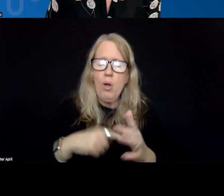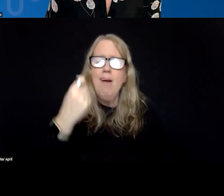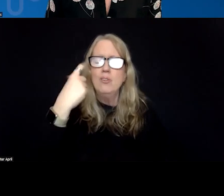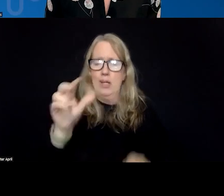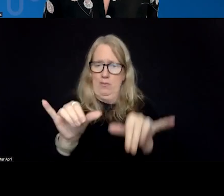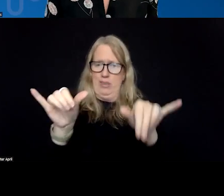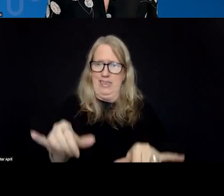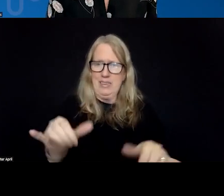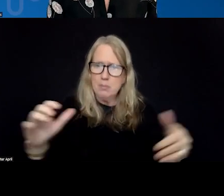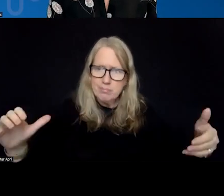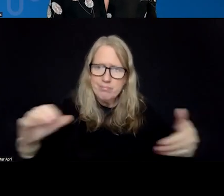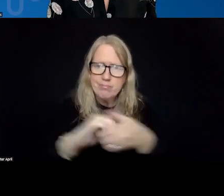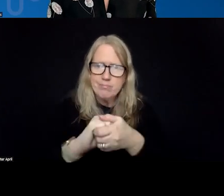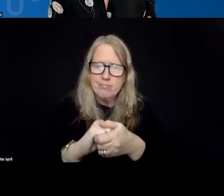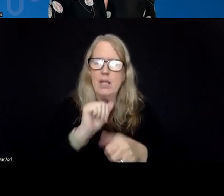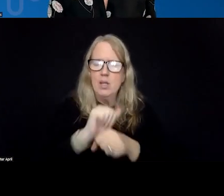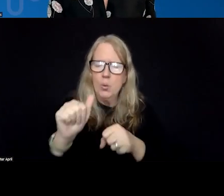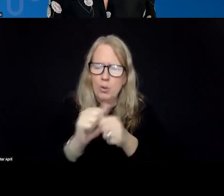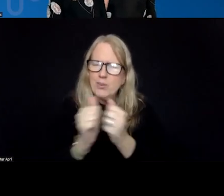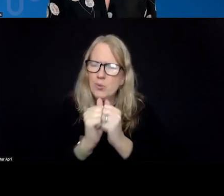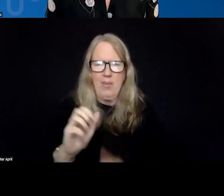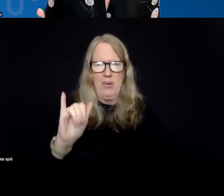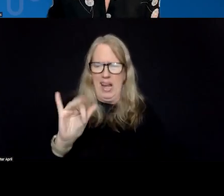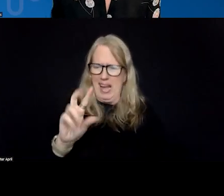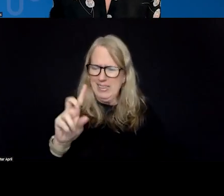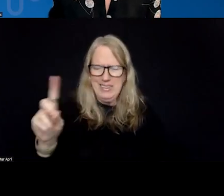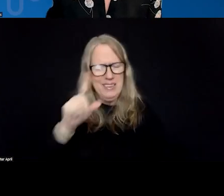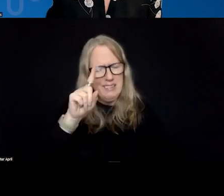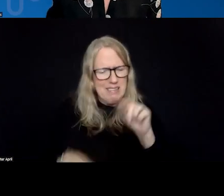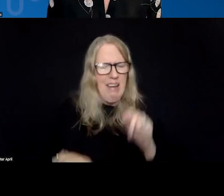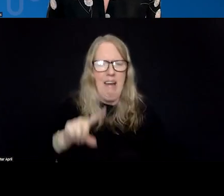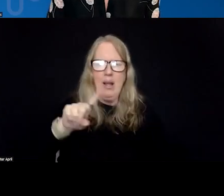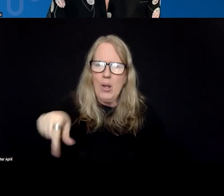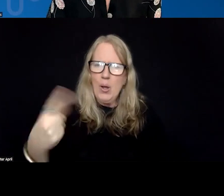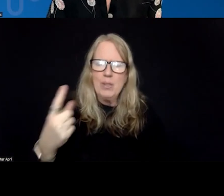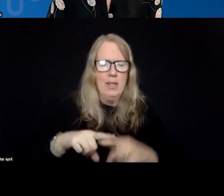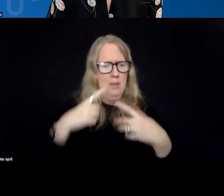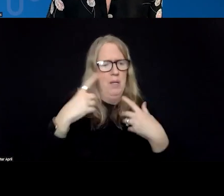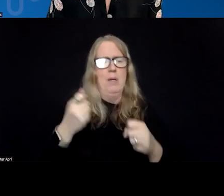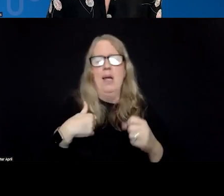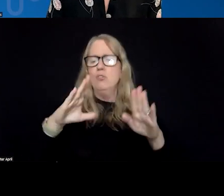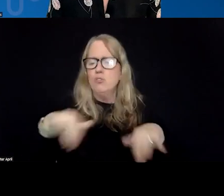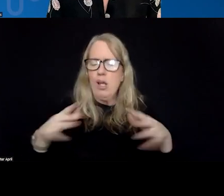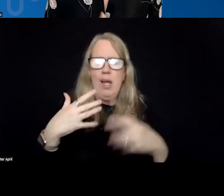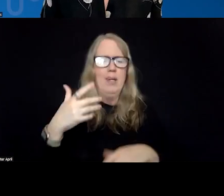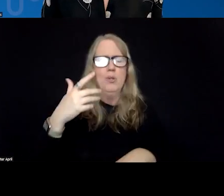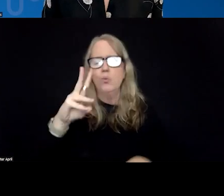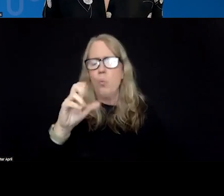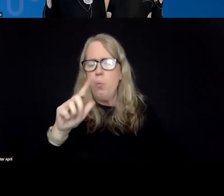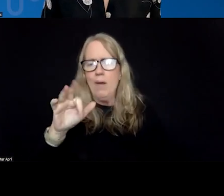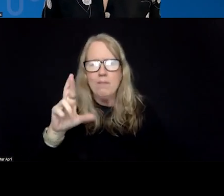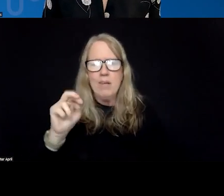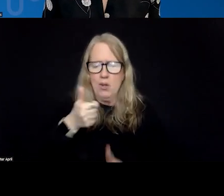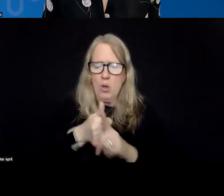work together. An IDD system can't do it alone. A mental health system can't do it alone. A child welfare system can't do it alone.